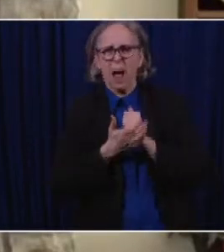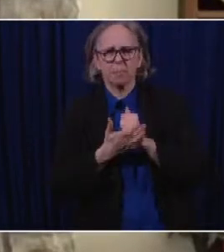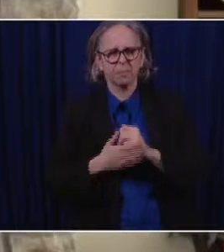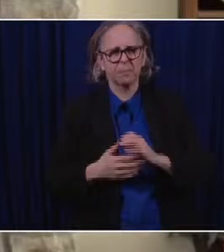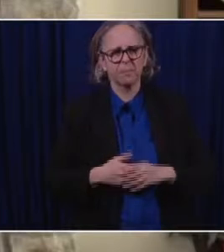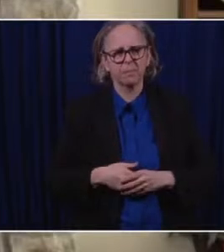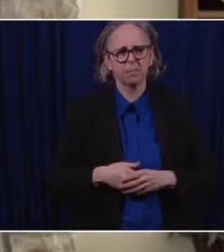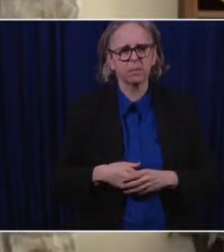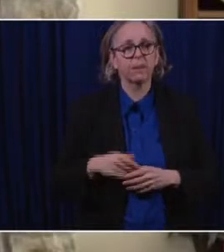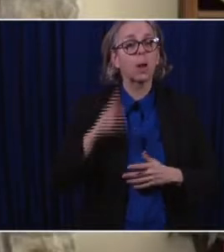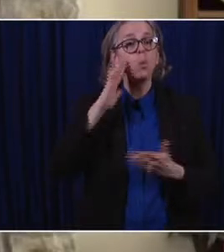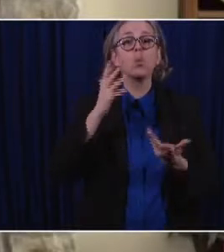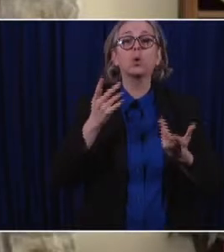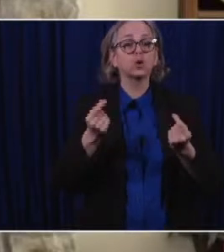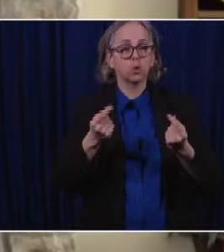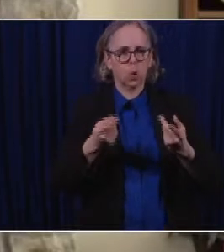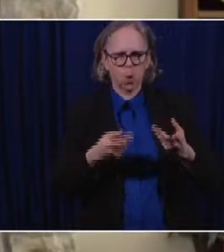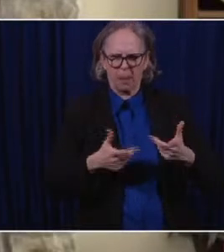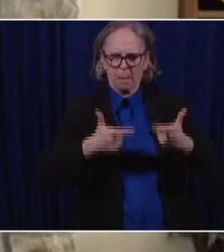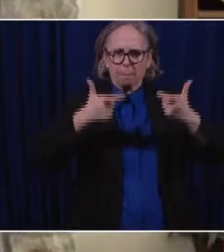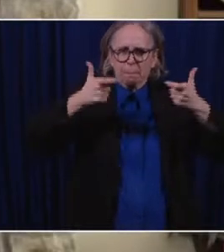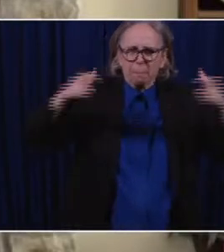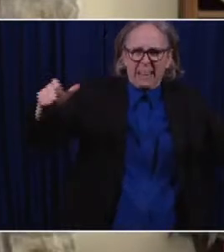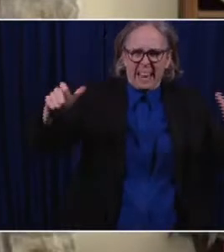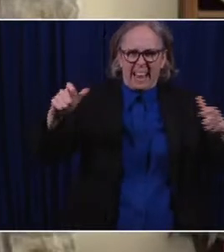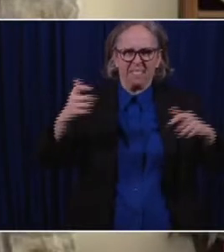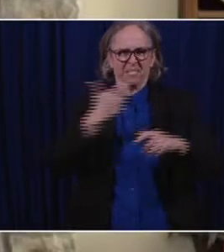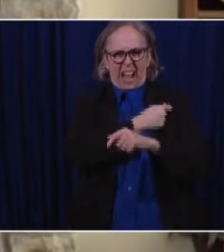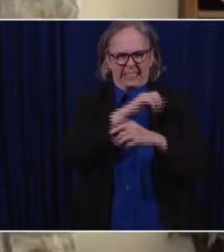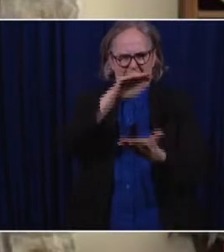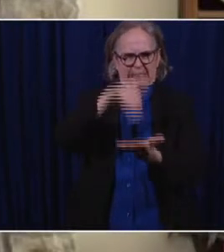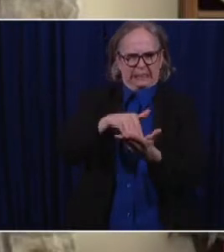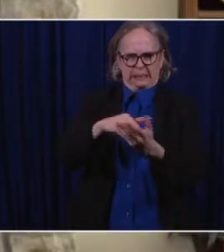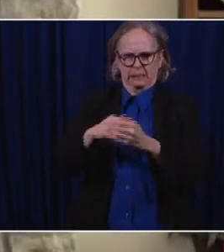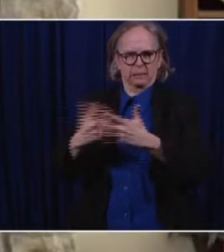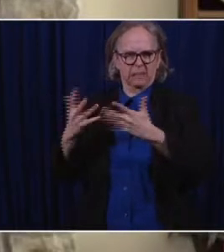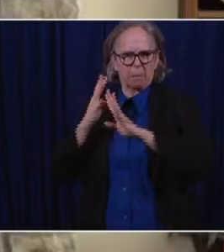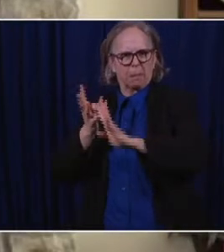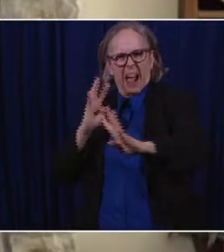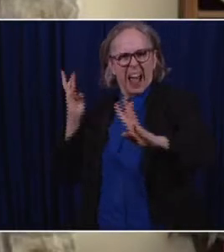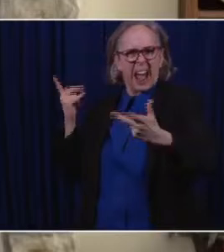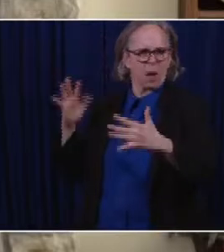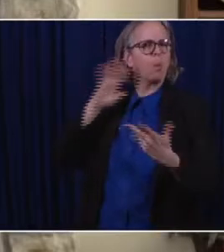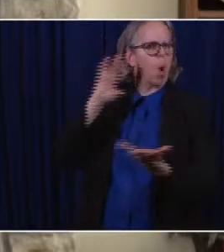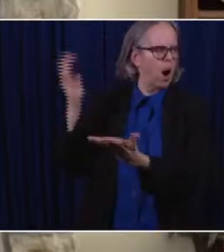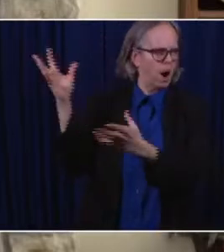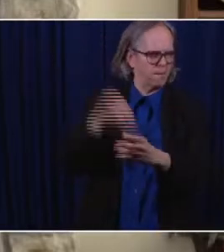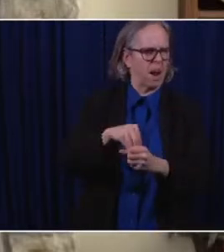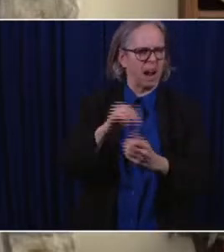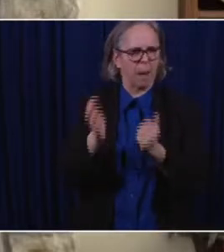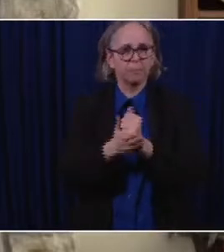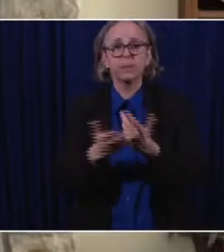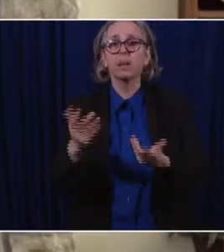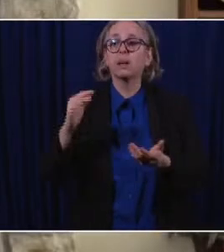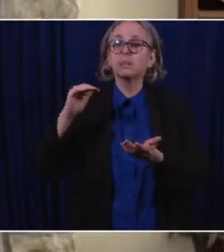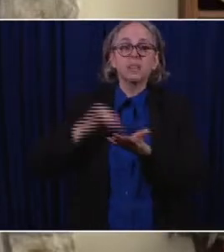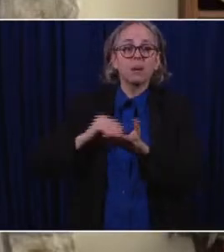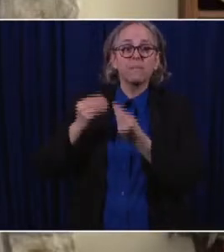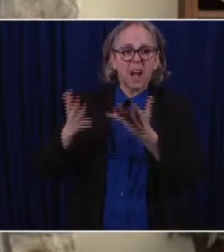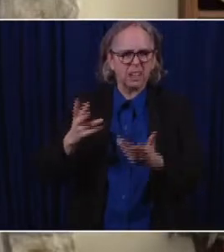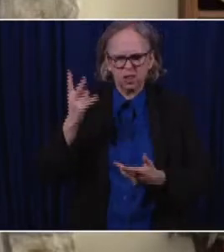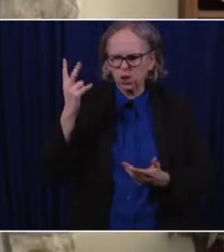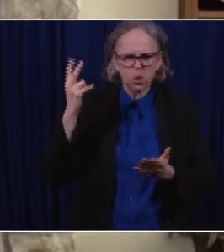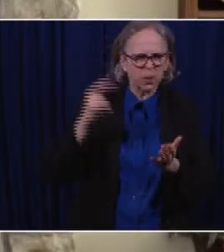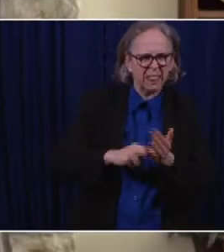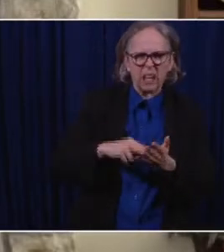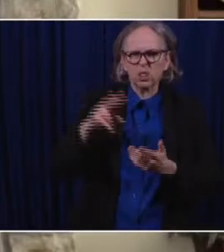sites. And, we have over 2,200 providers who've already signed up. We're only using 750 or so